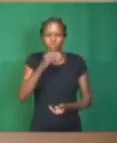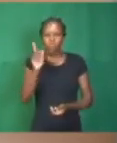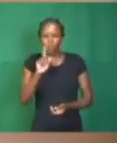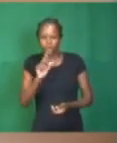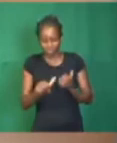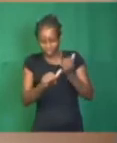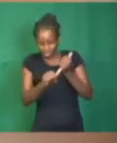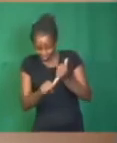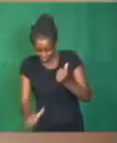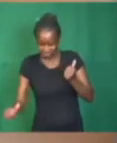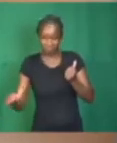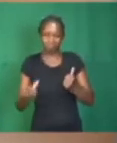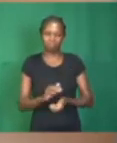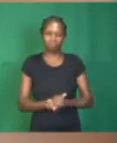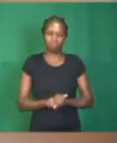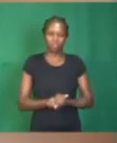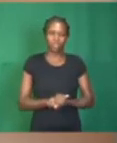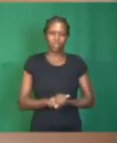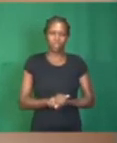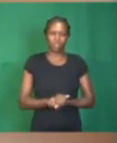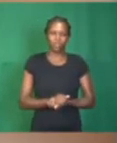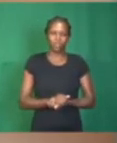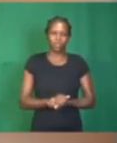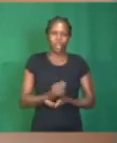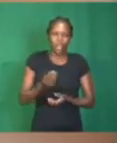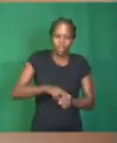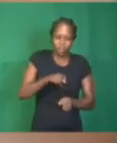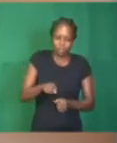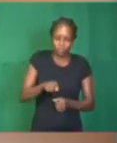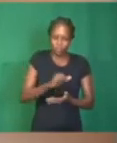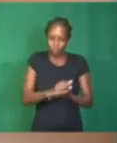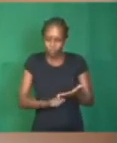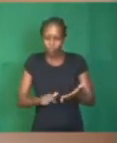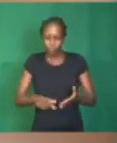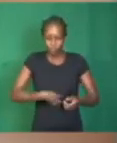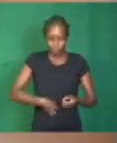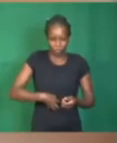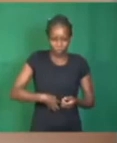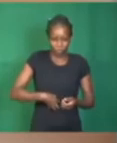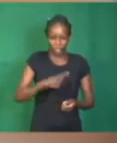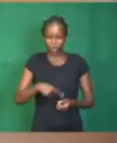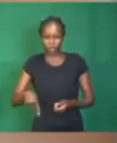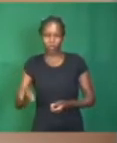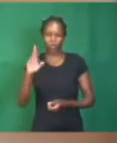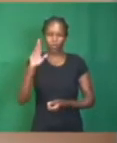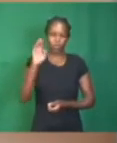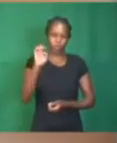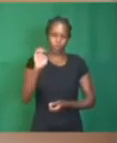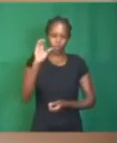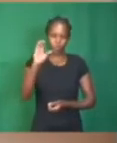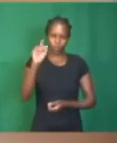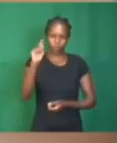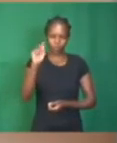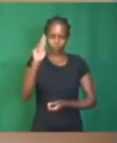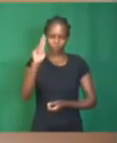to the large intestine, to the rectum, and then from there it will be taken out as waste. That is all